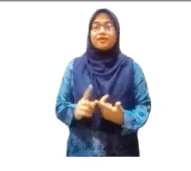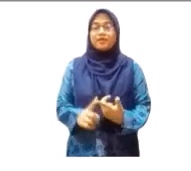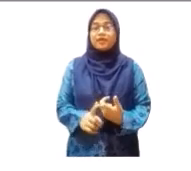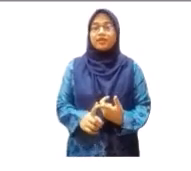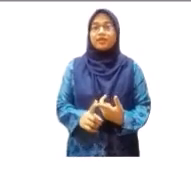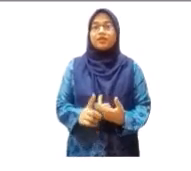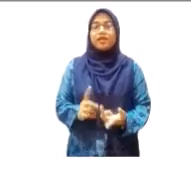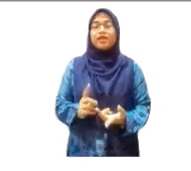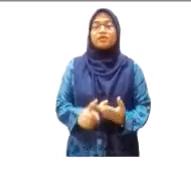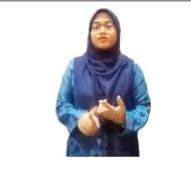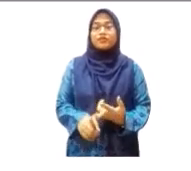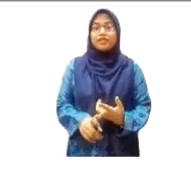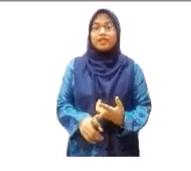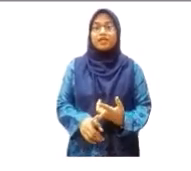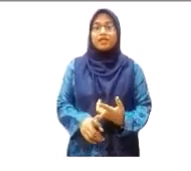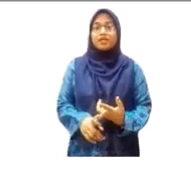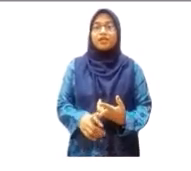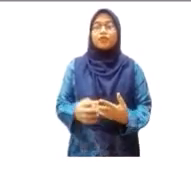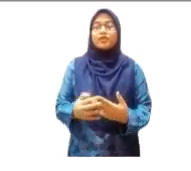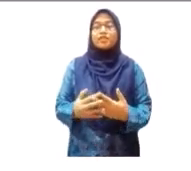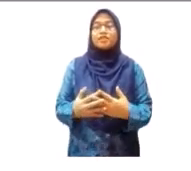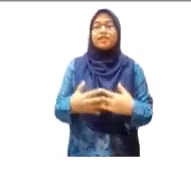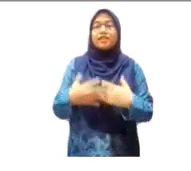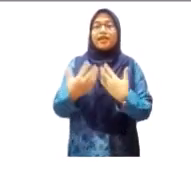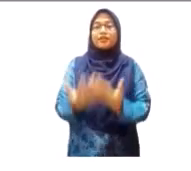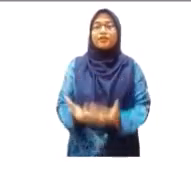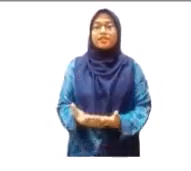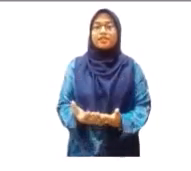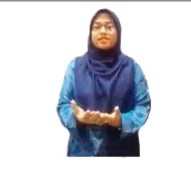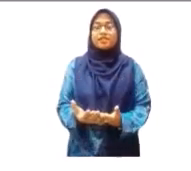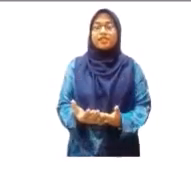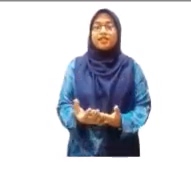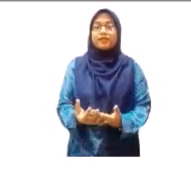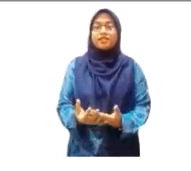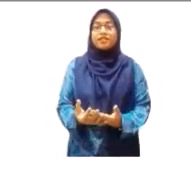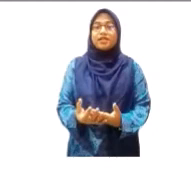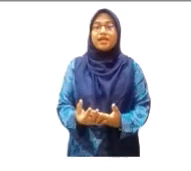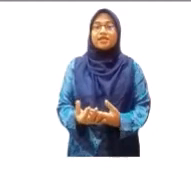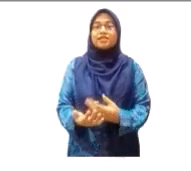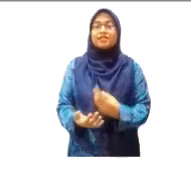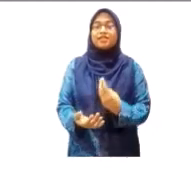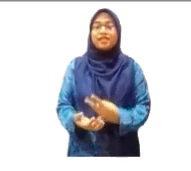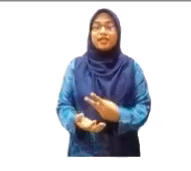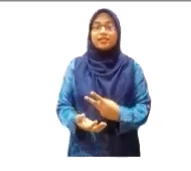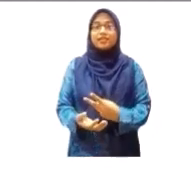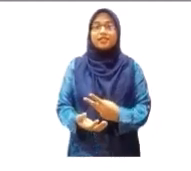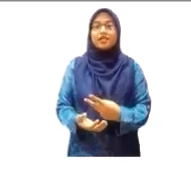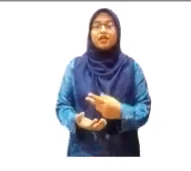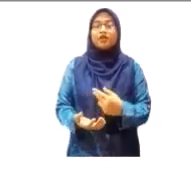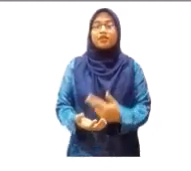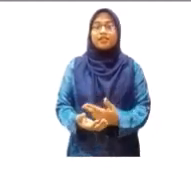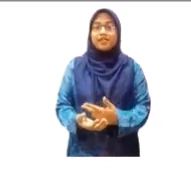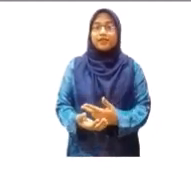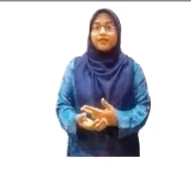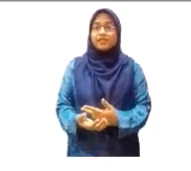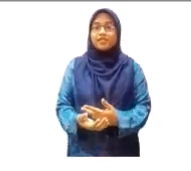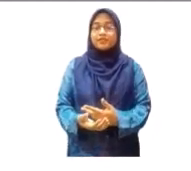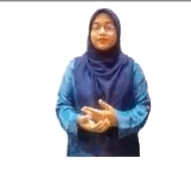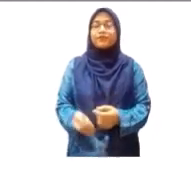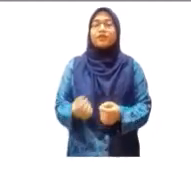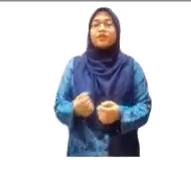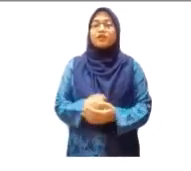Kingdom, America, and Australia, which they acknowledge sign language as their second or third